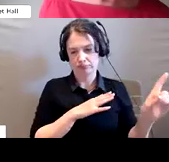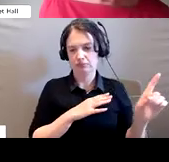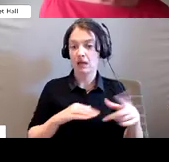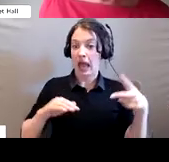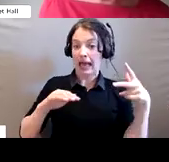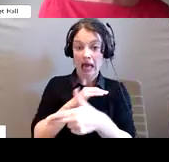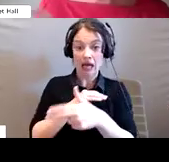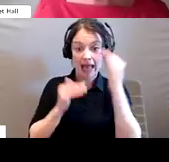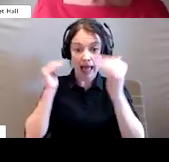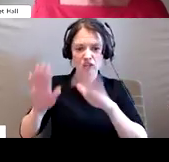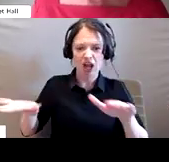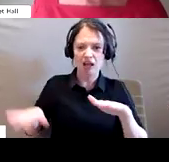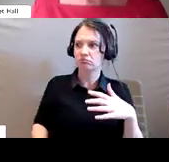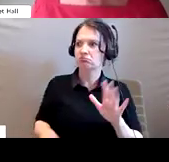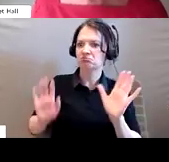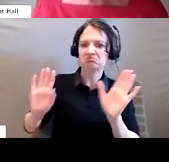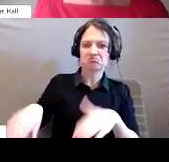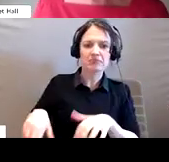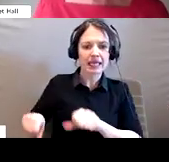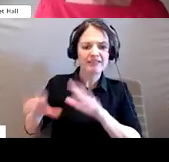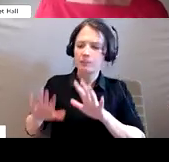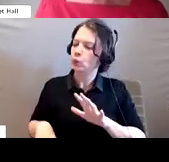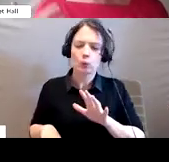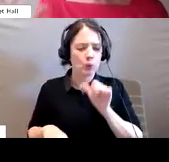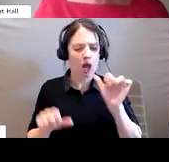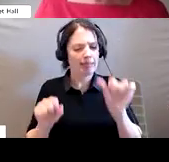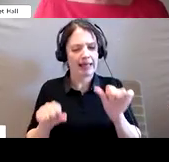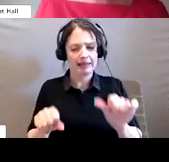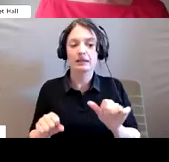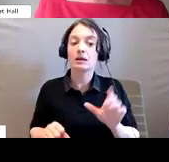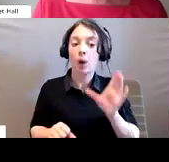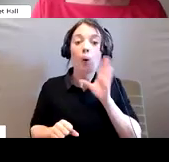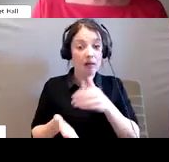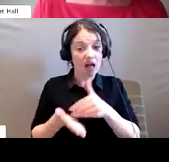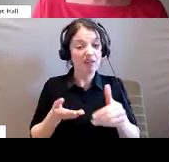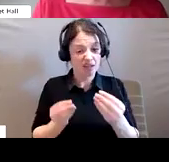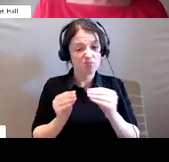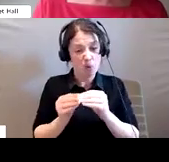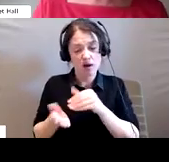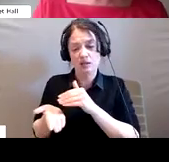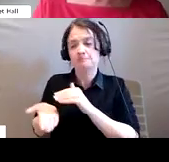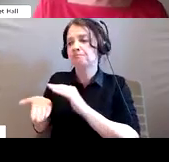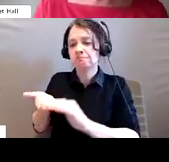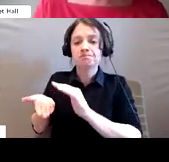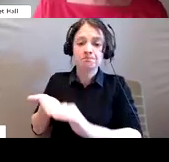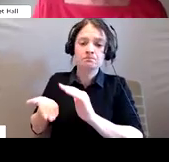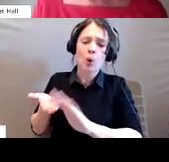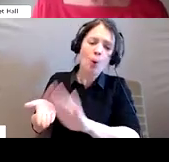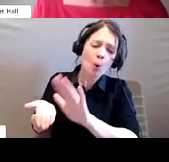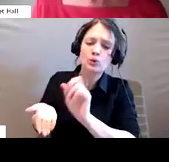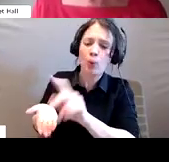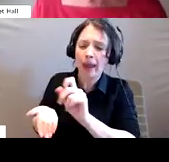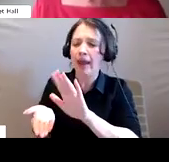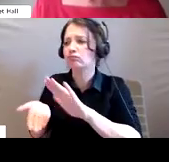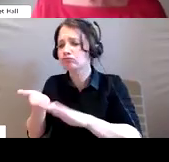child, and more likely to excuse, and this is a function of the parent-child relationship, I